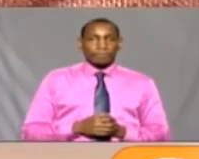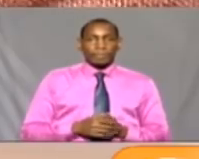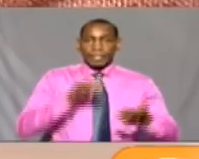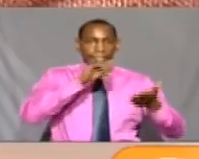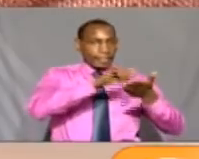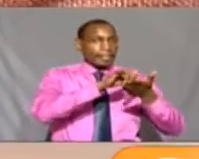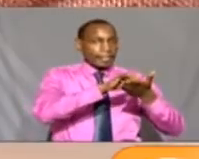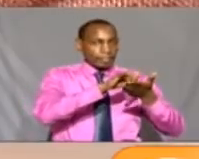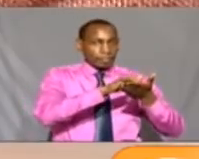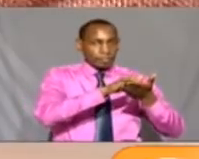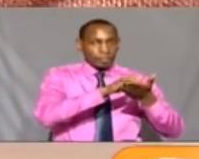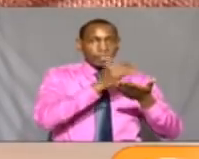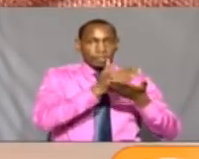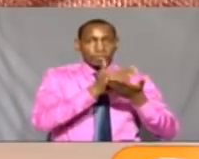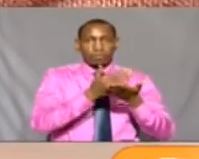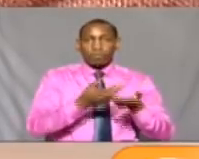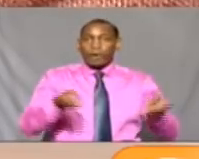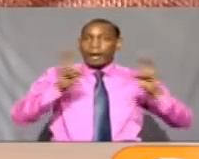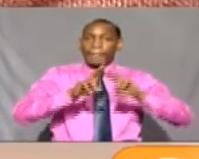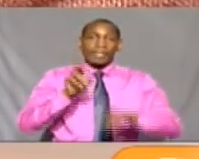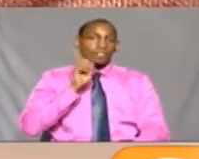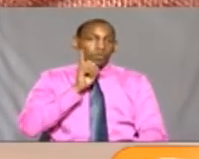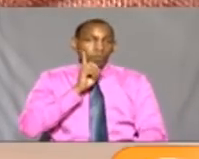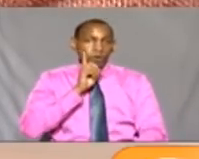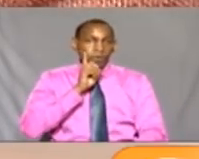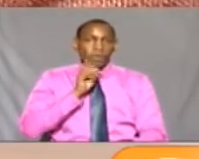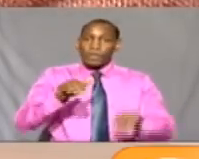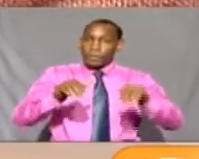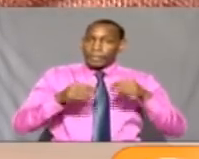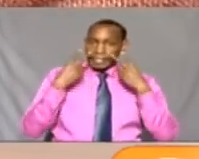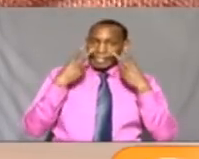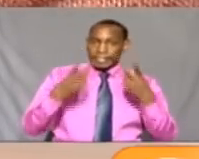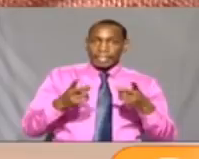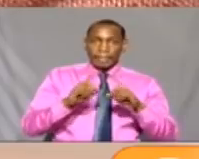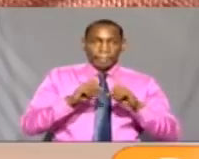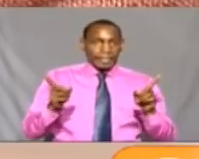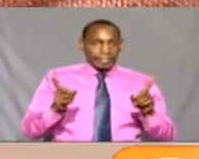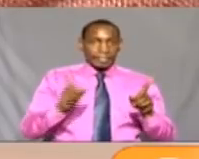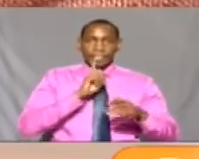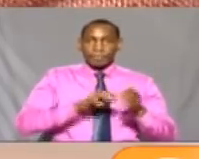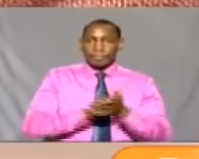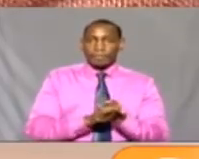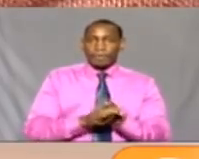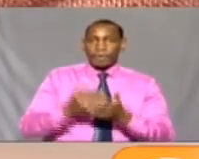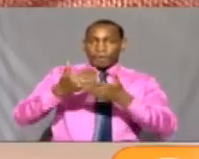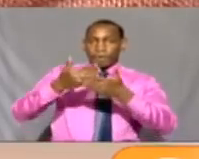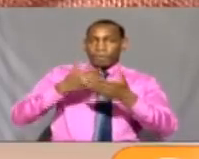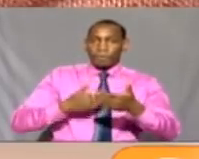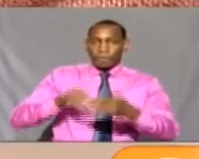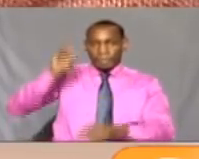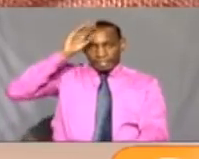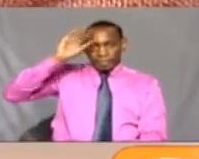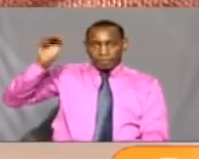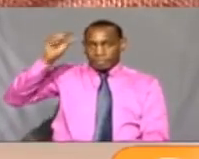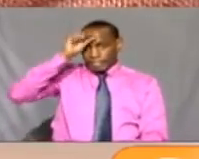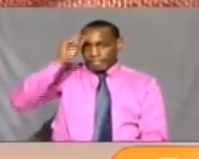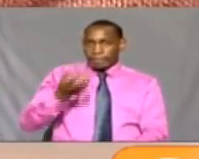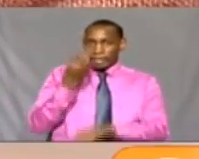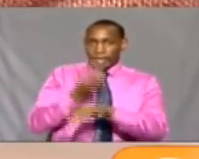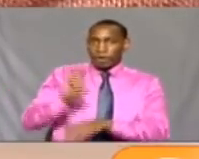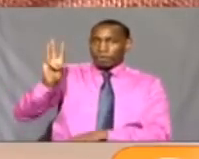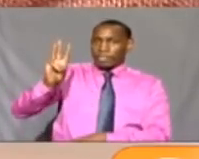That is how it'll all happen. Tomorrow, we shall wait and see, but attempts to save former Kiambu County Governor Ferdinand